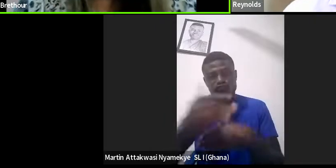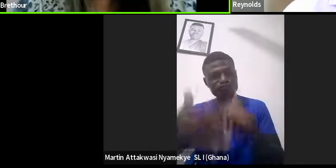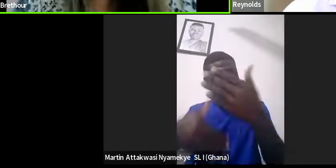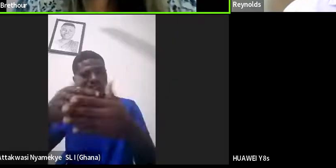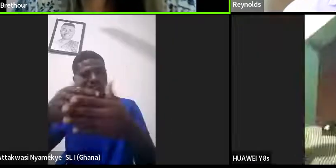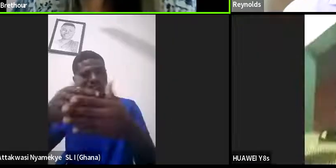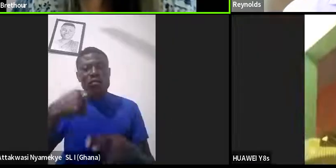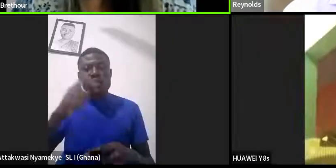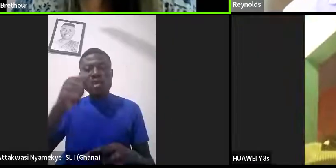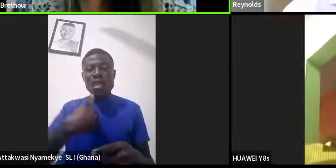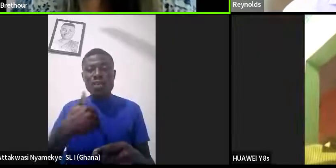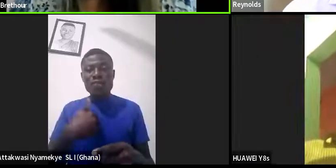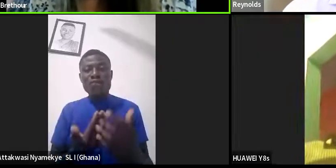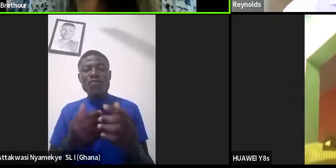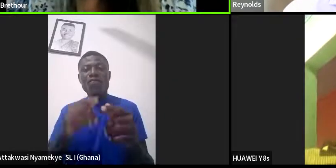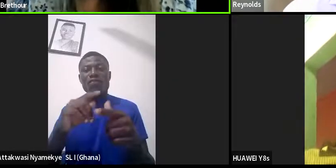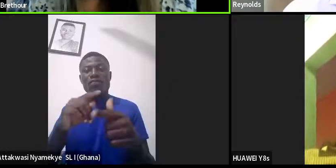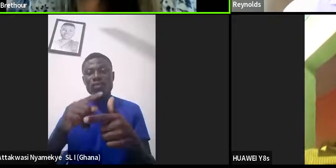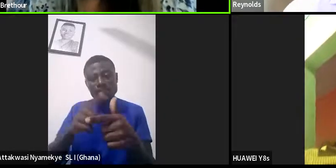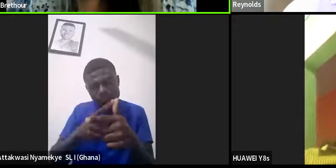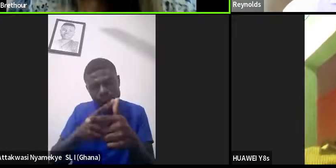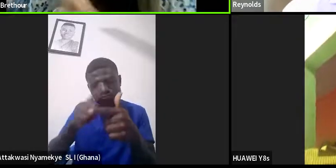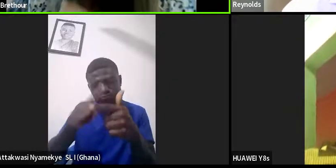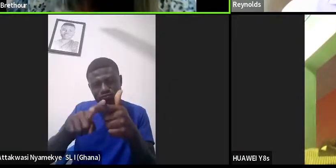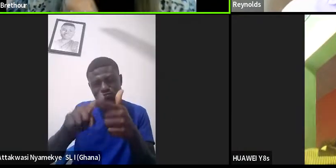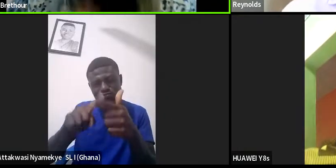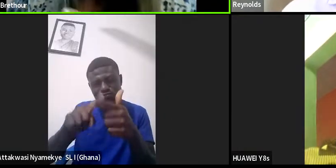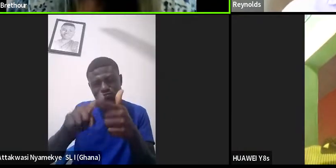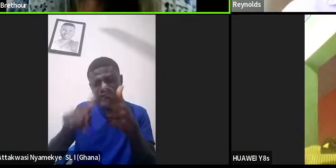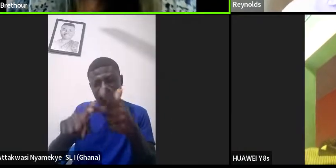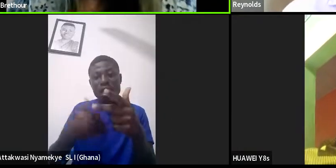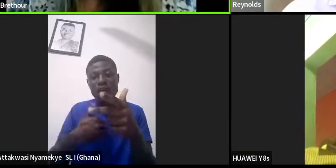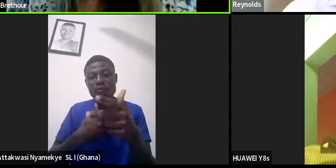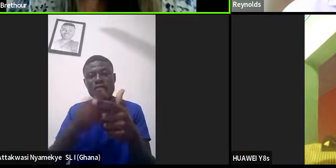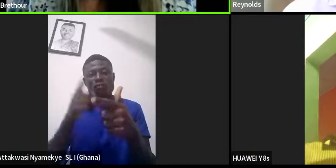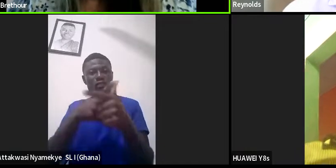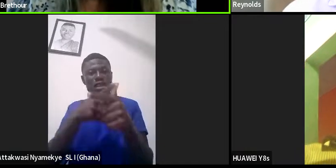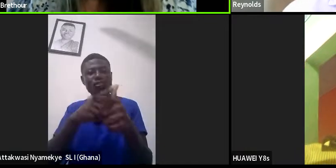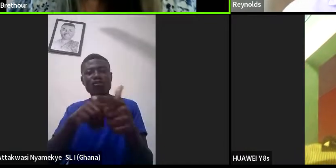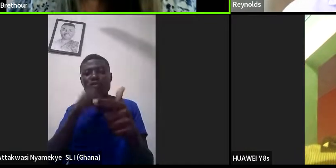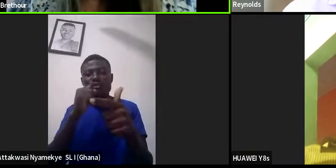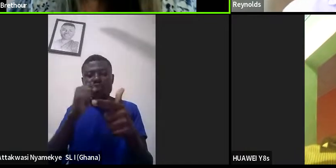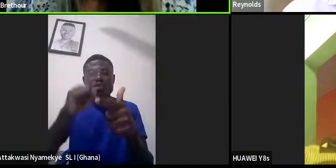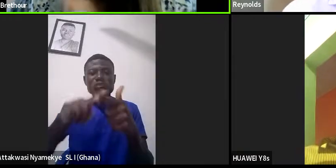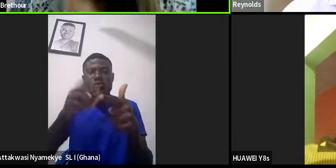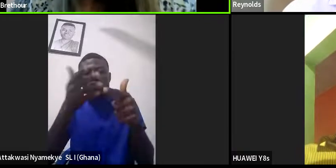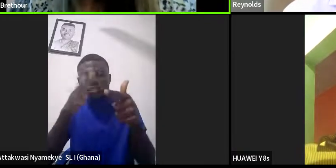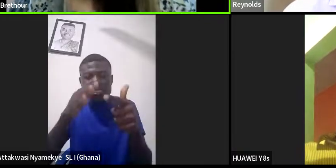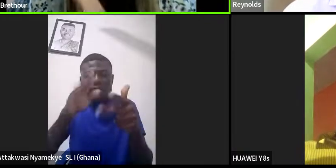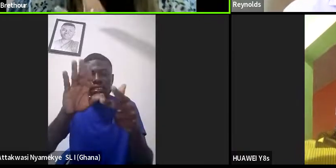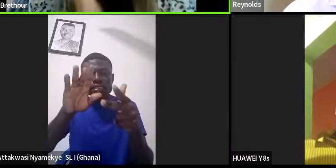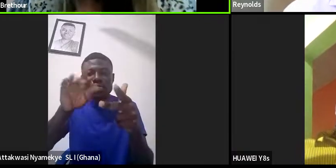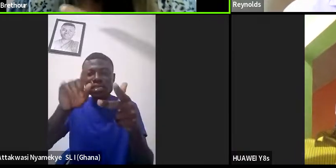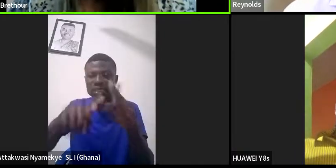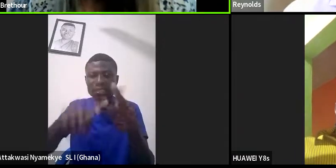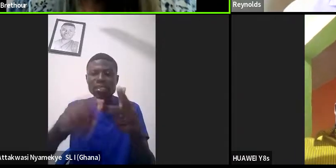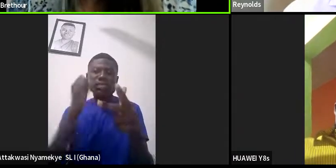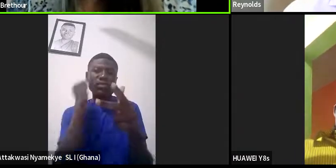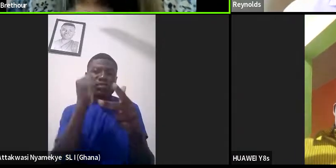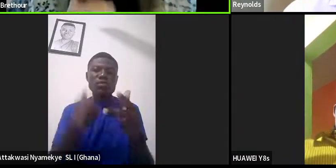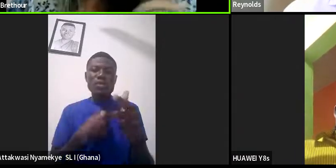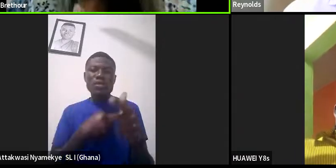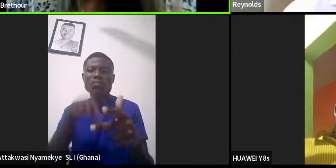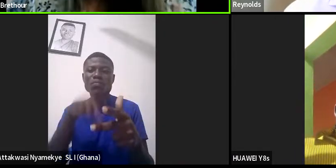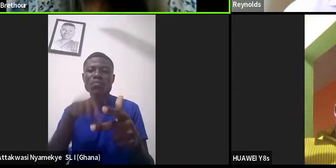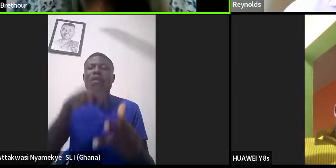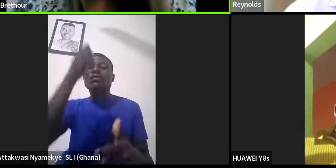mild, moderate, and severe. And I think it's very easy to pick those red flags when they're severe,